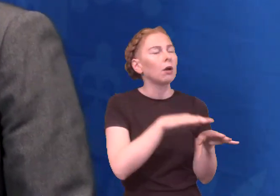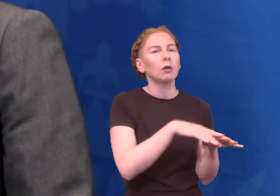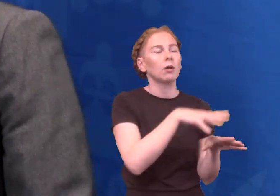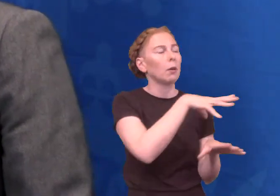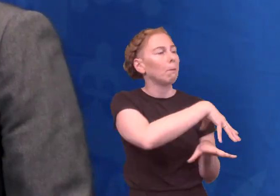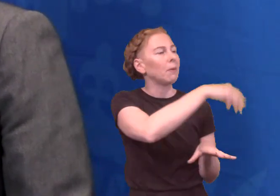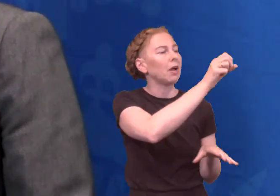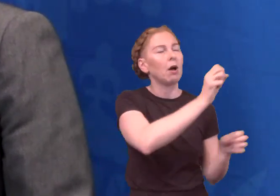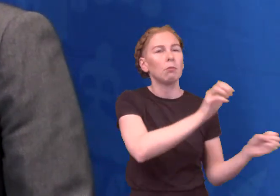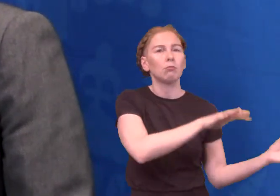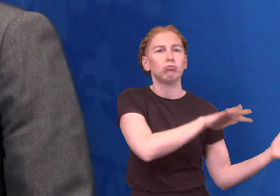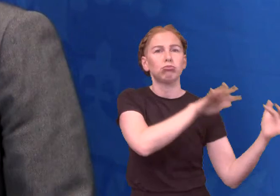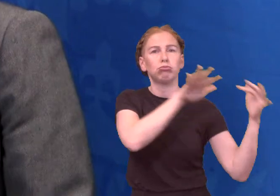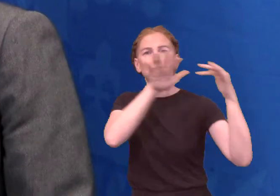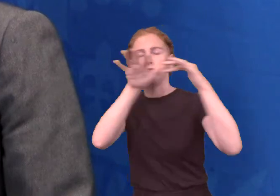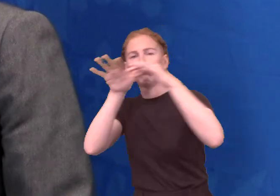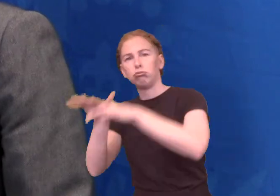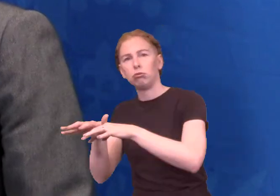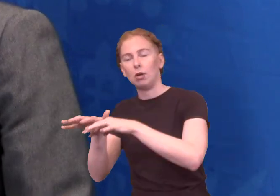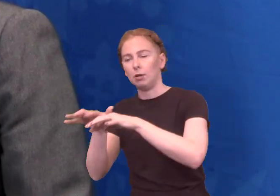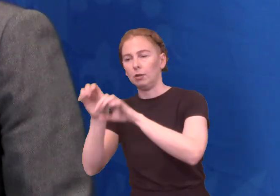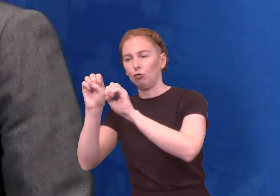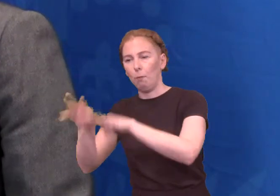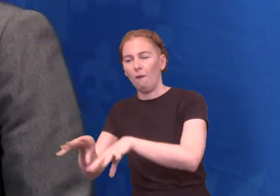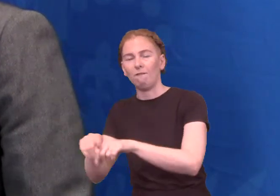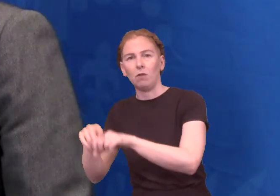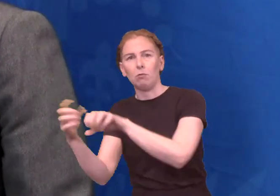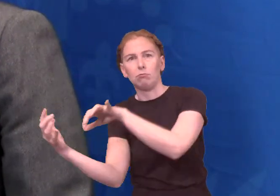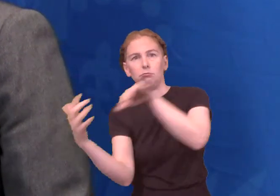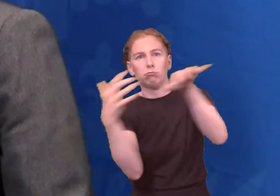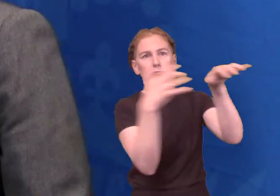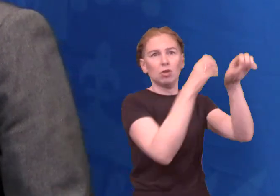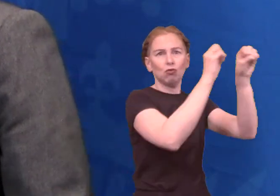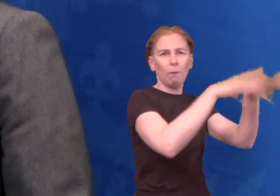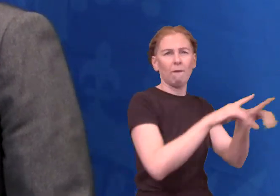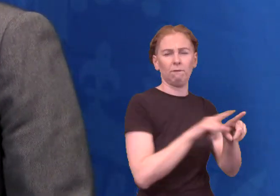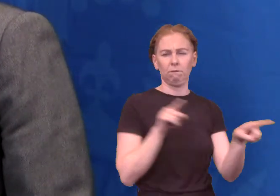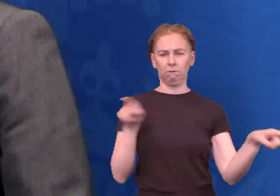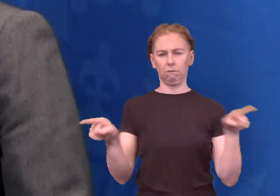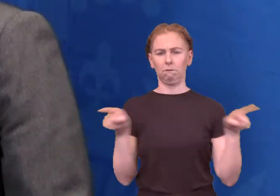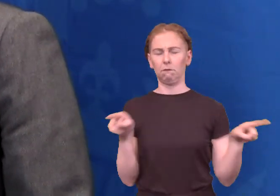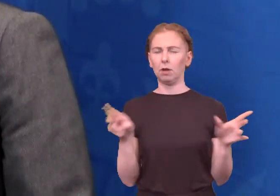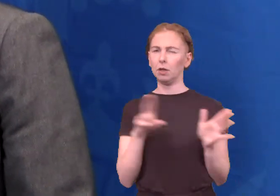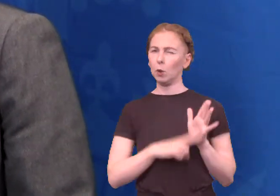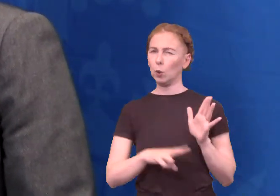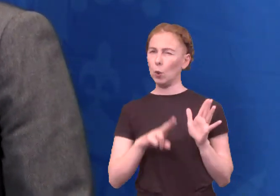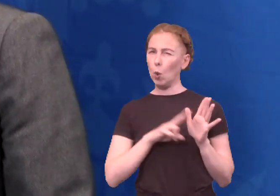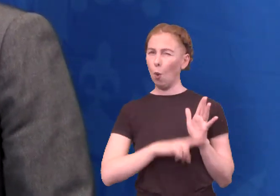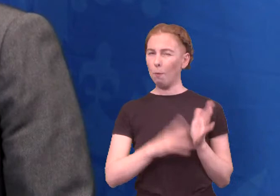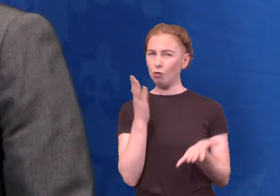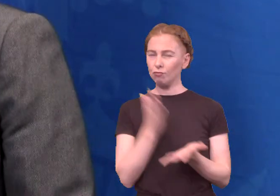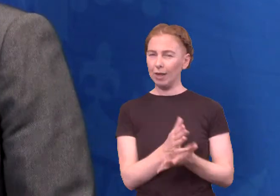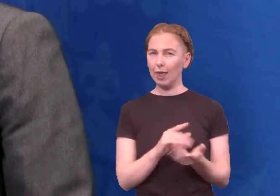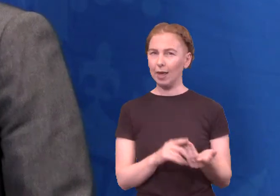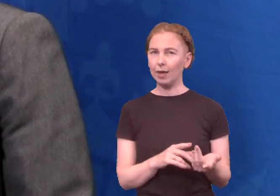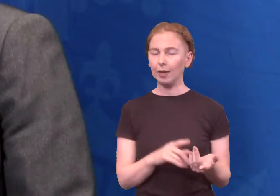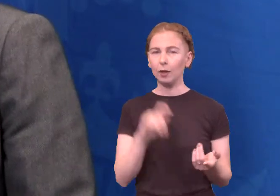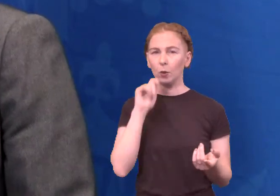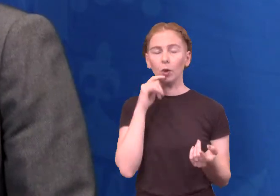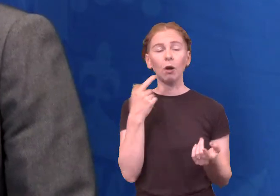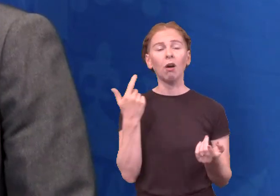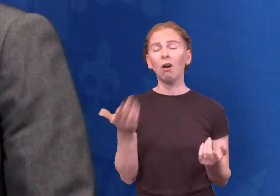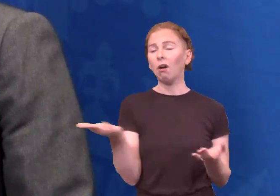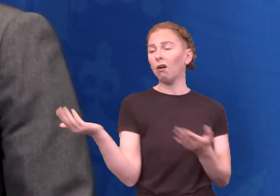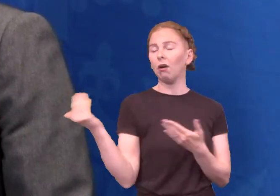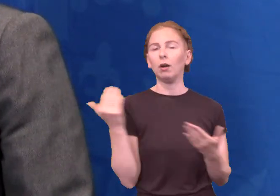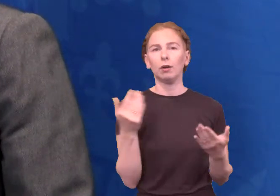them, and then dropped off again, which feels very, very strange, doesn't it? In a normal course of life, you wouldn't be driving around people you don't know, and certainly not